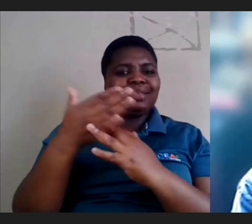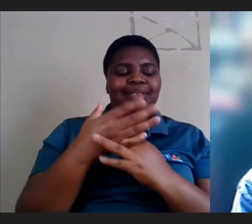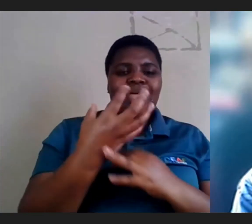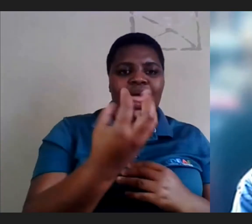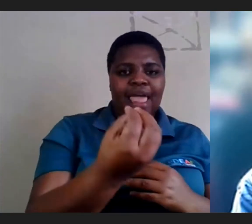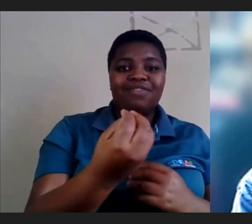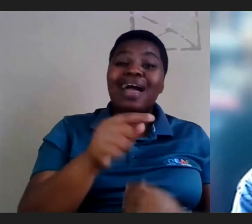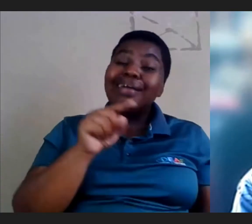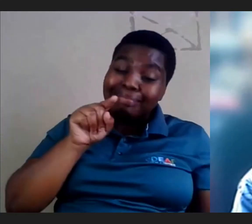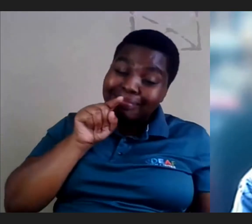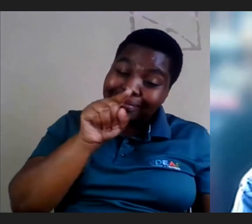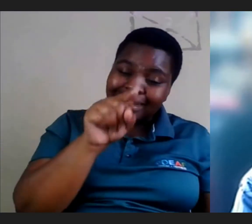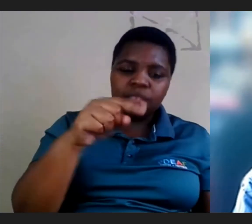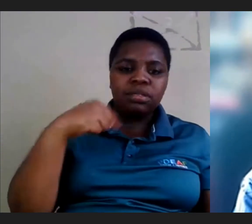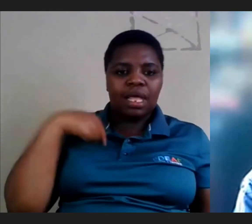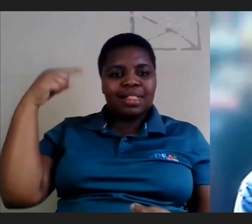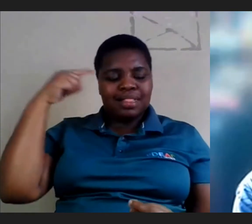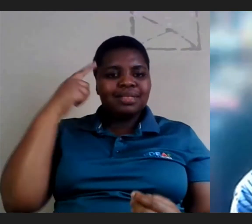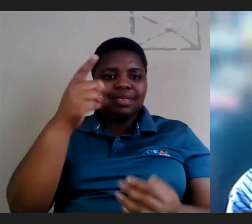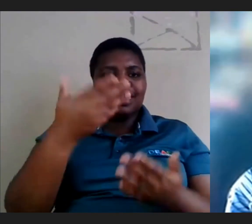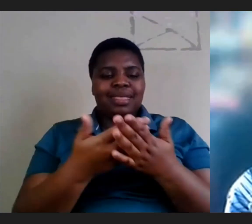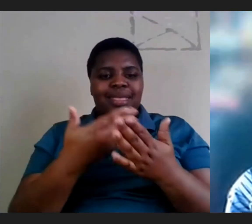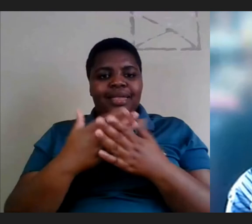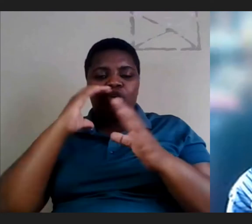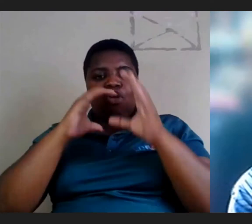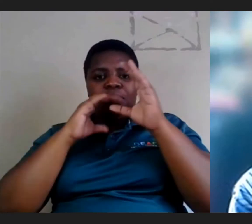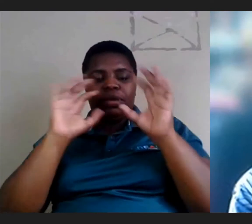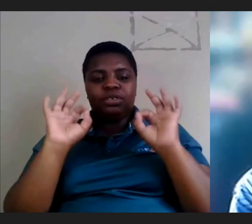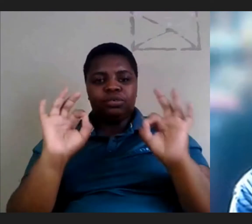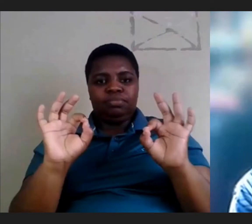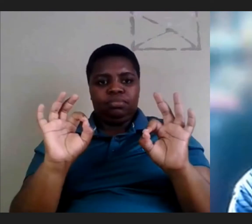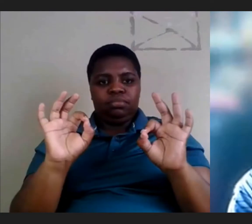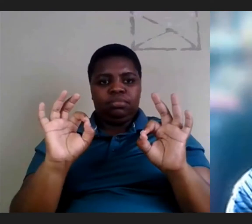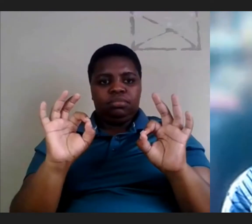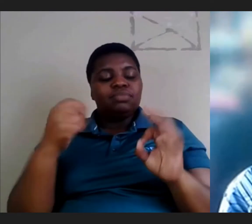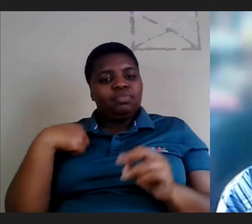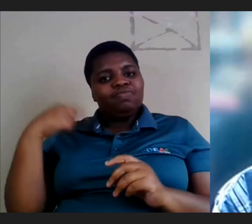used. If we're talking about innovation, I'm talking about high tech now, I suppose, but